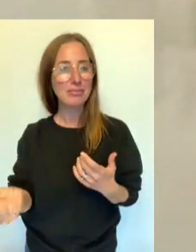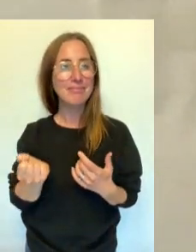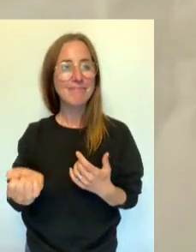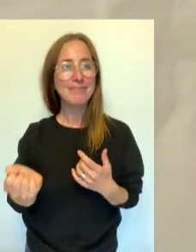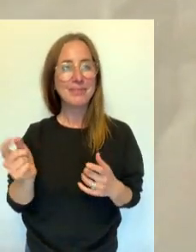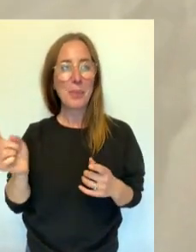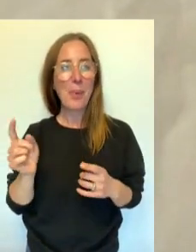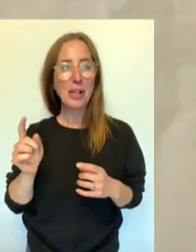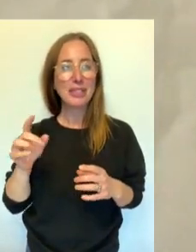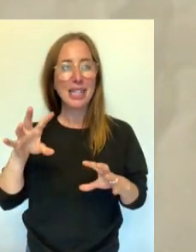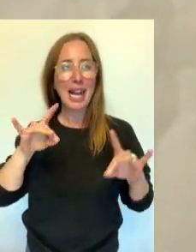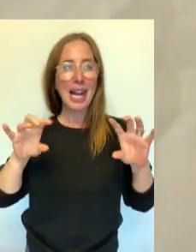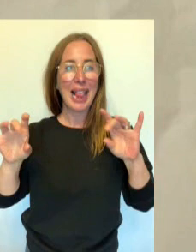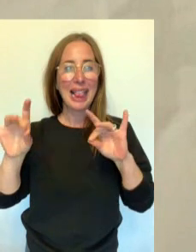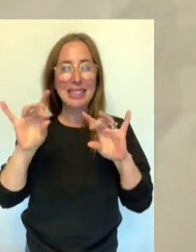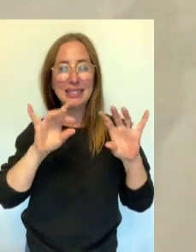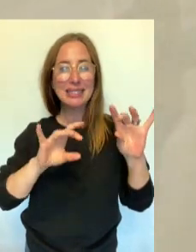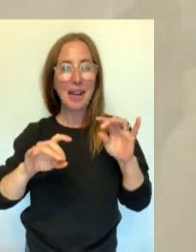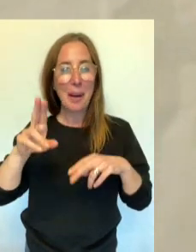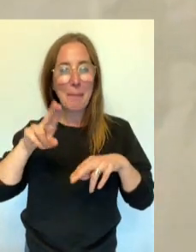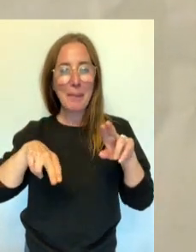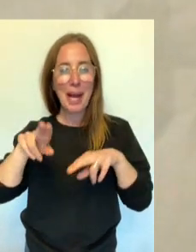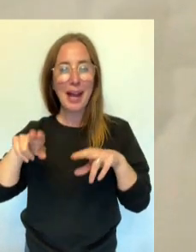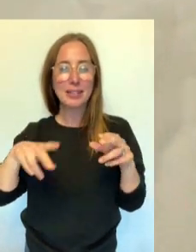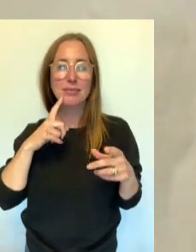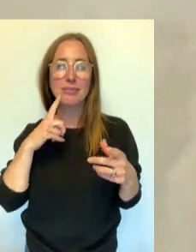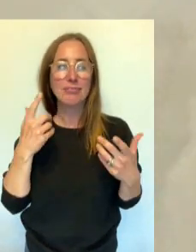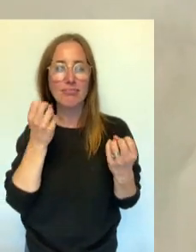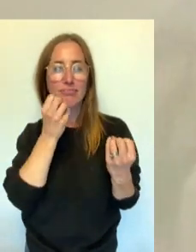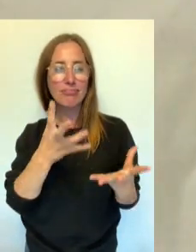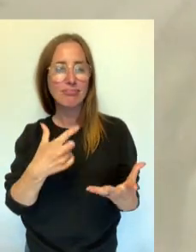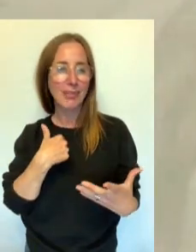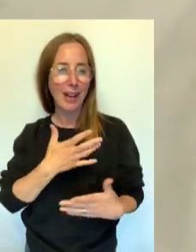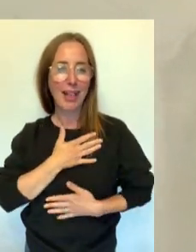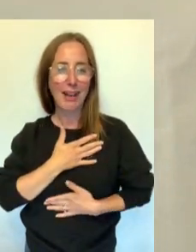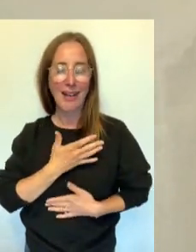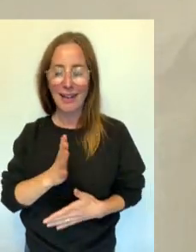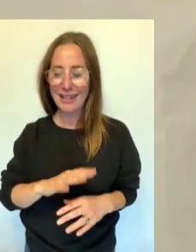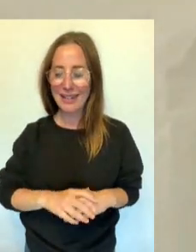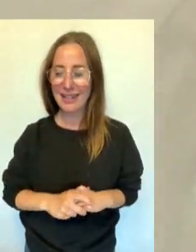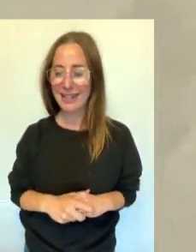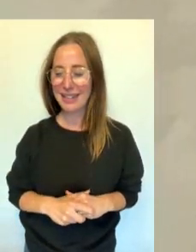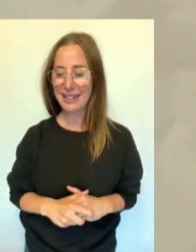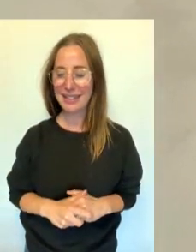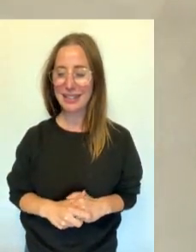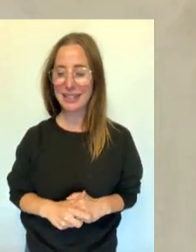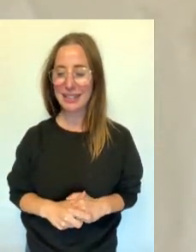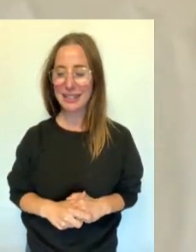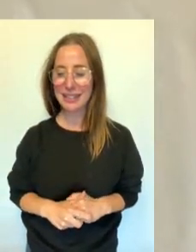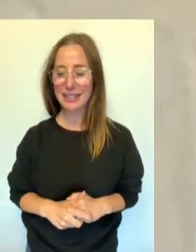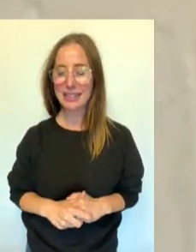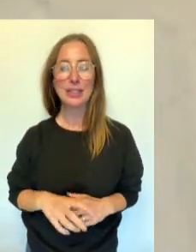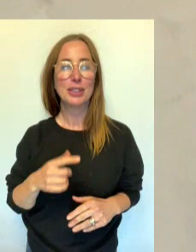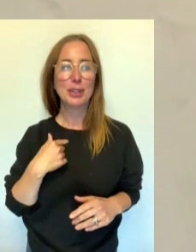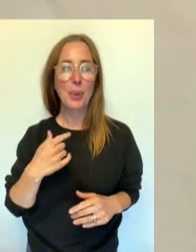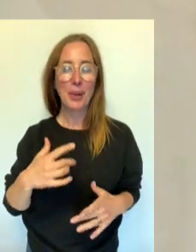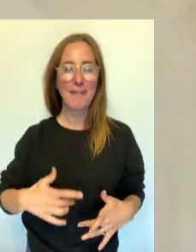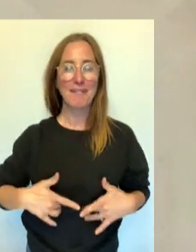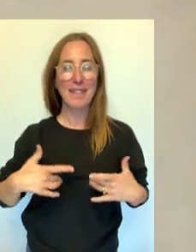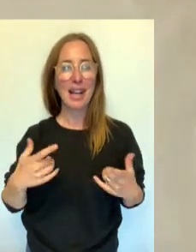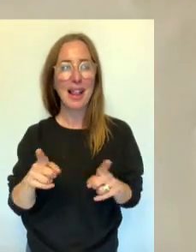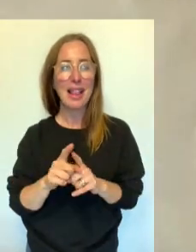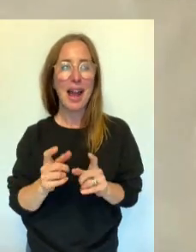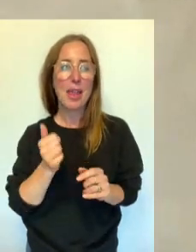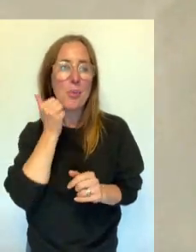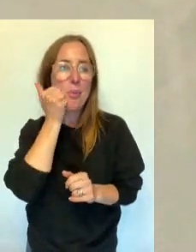really like. And I thought to make this a kind of really sort of warm fire